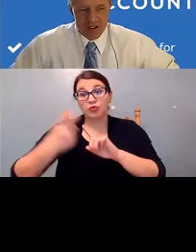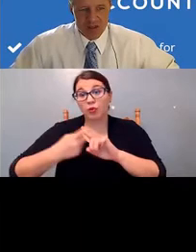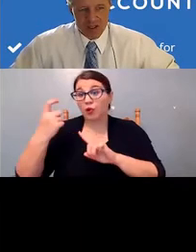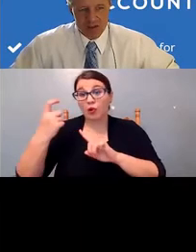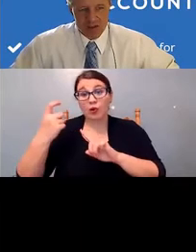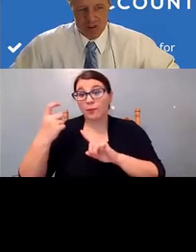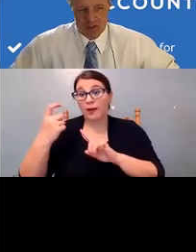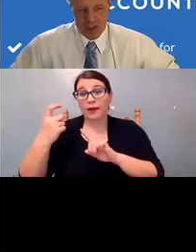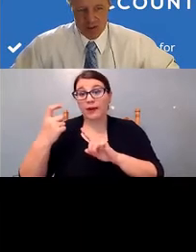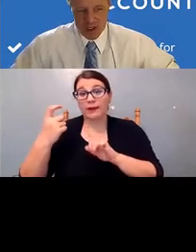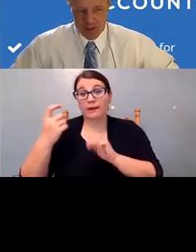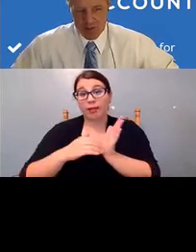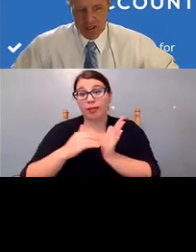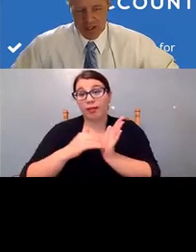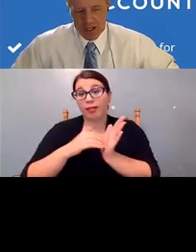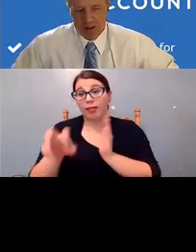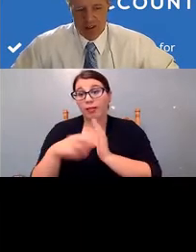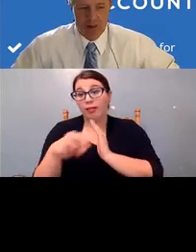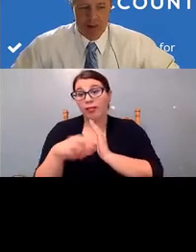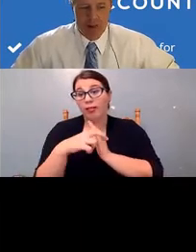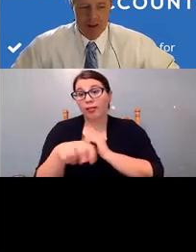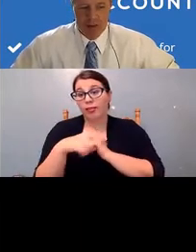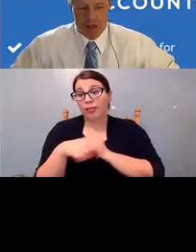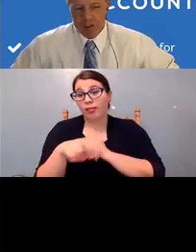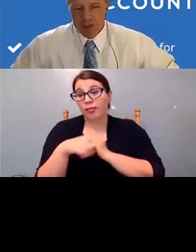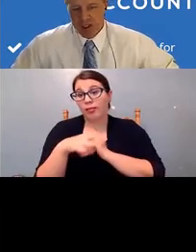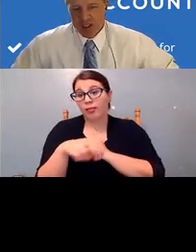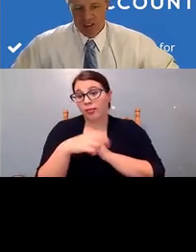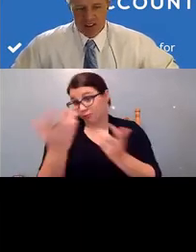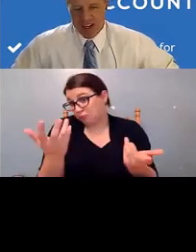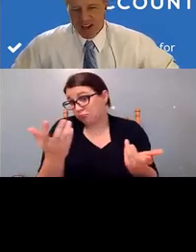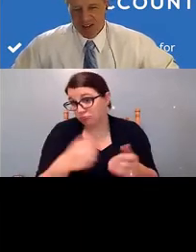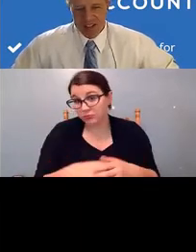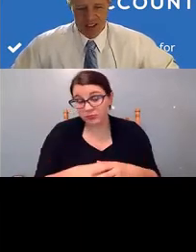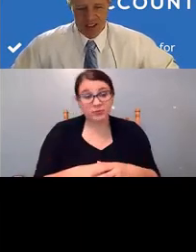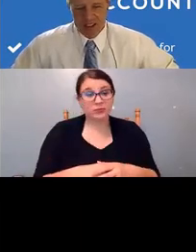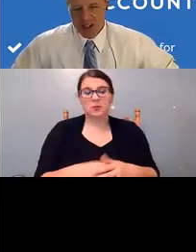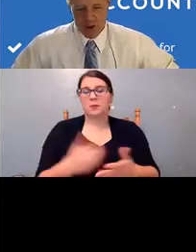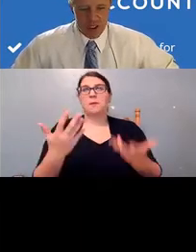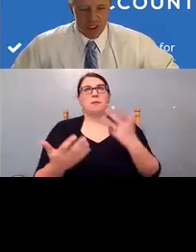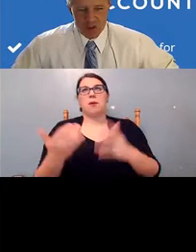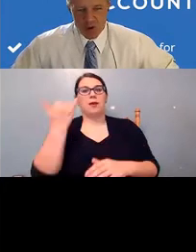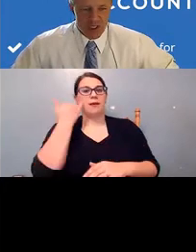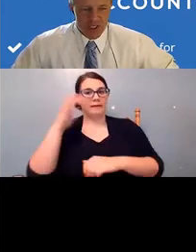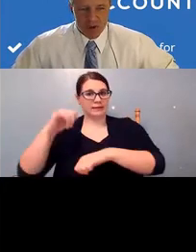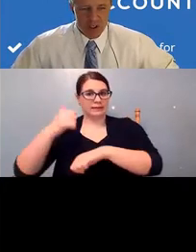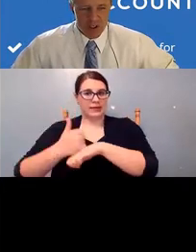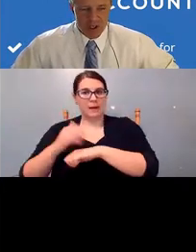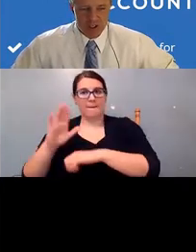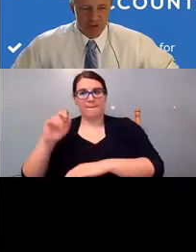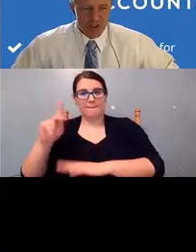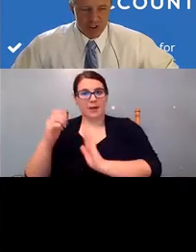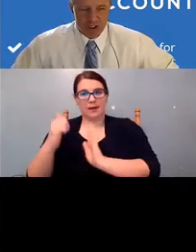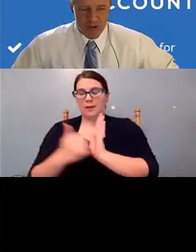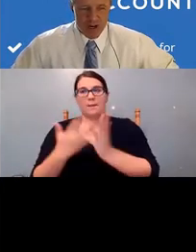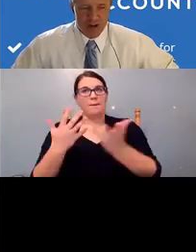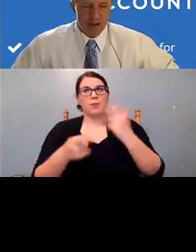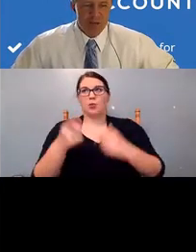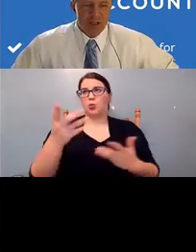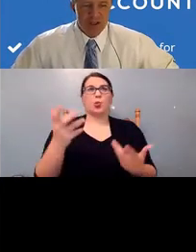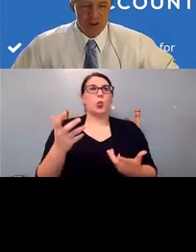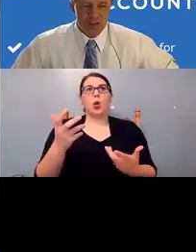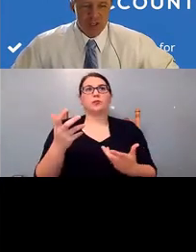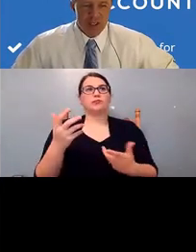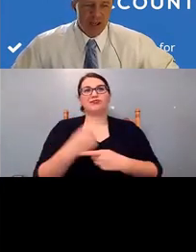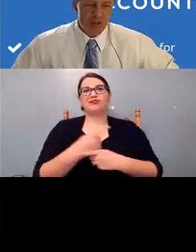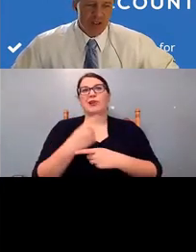That's going to be, of course, if you set up a bank account and maybe you say, just to have a regular routine, I want to transfer a certain amount of